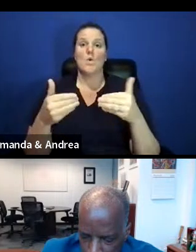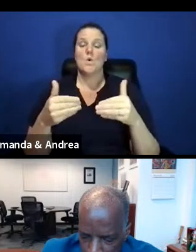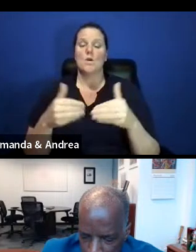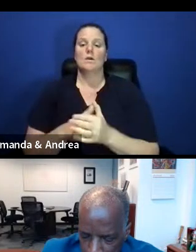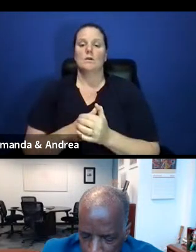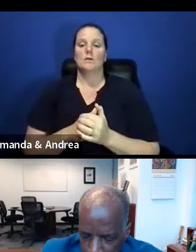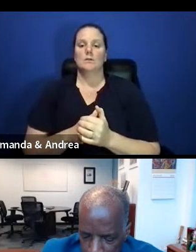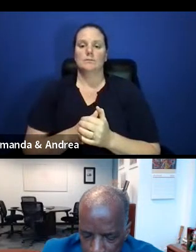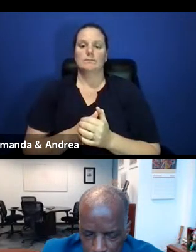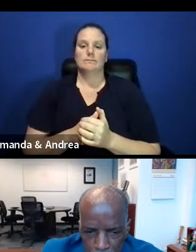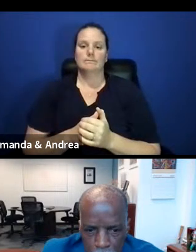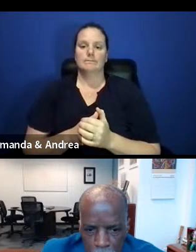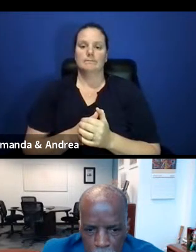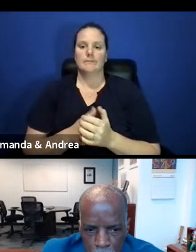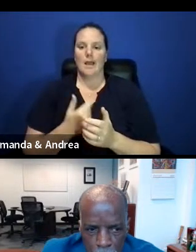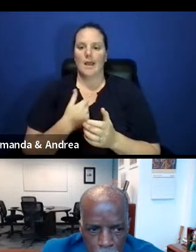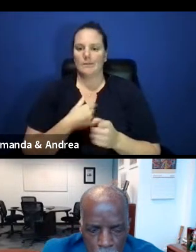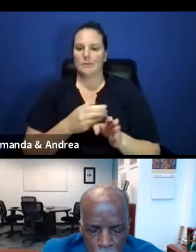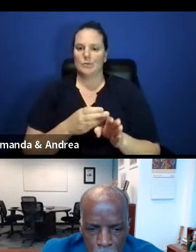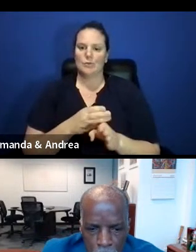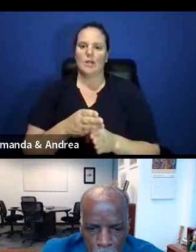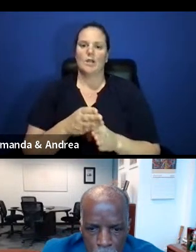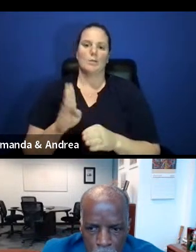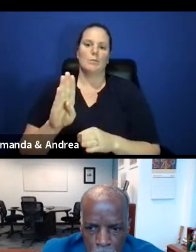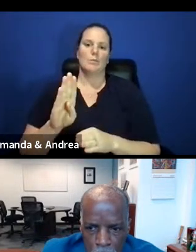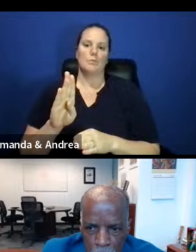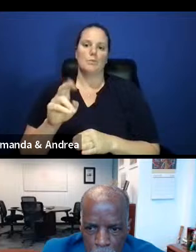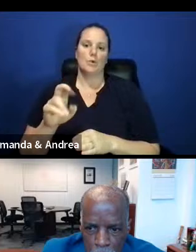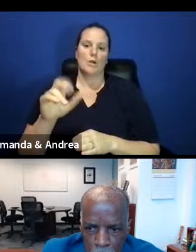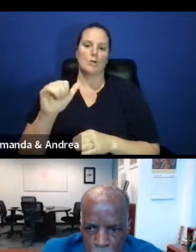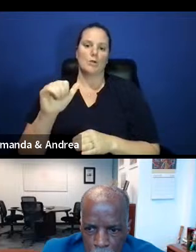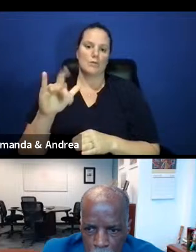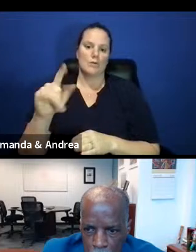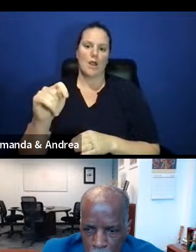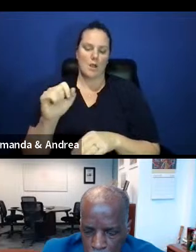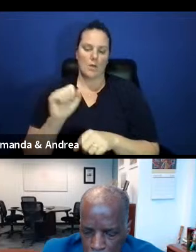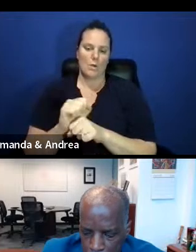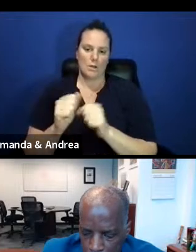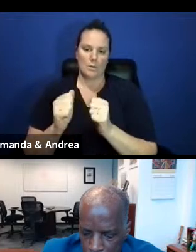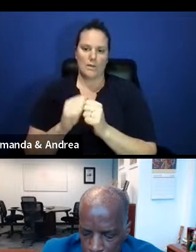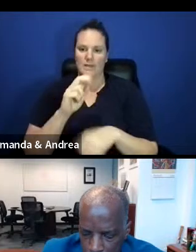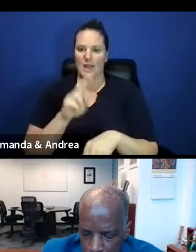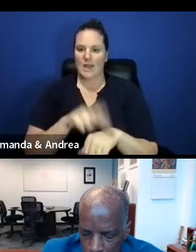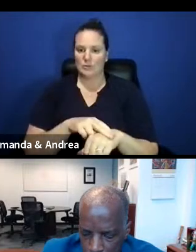career bureaucrat working with the National Environmental Policy Act. I